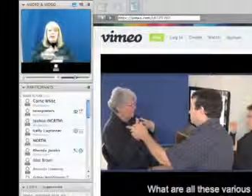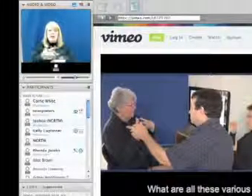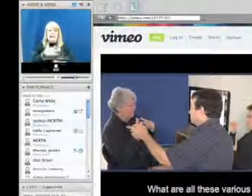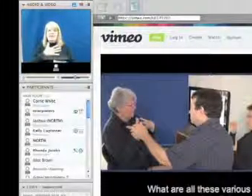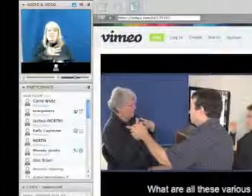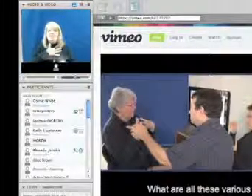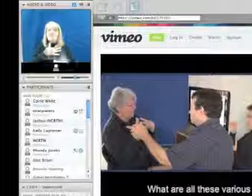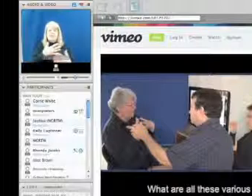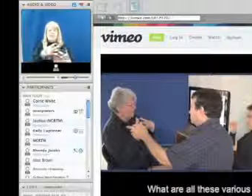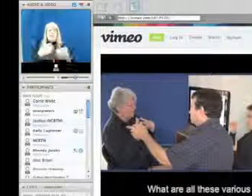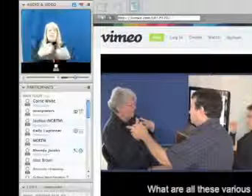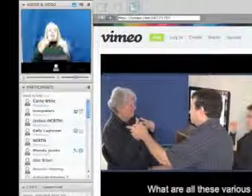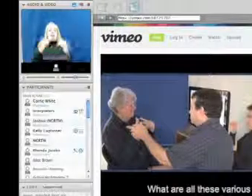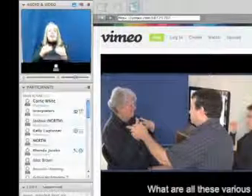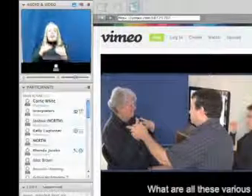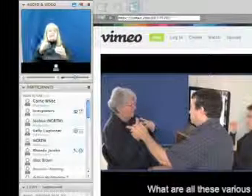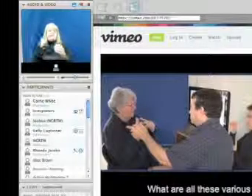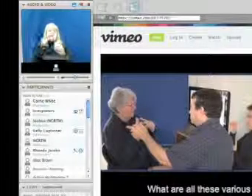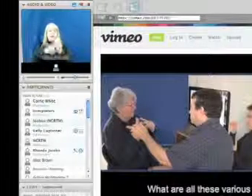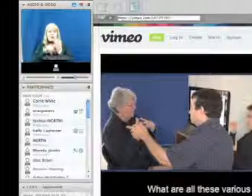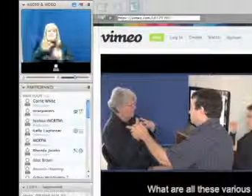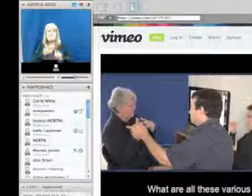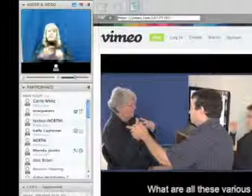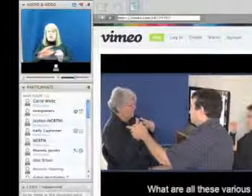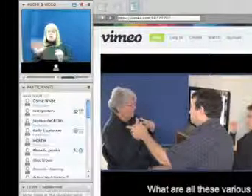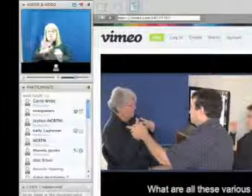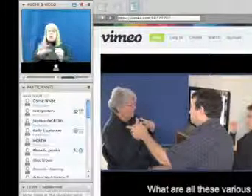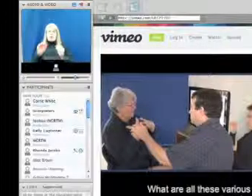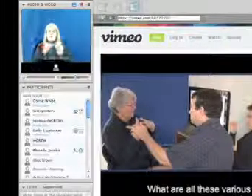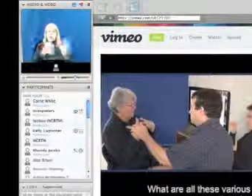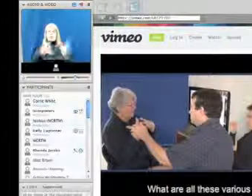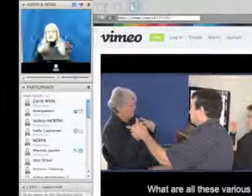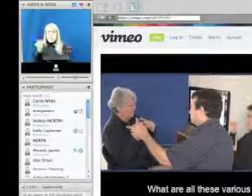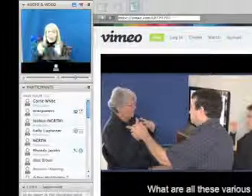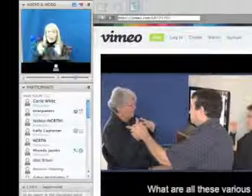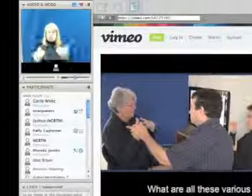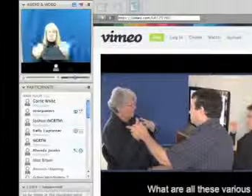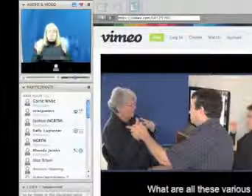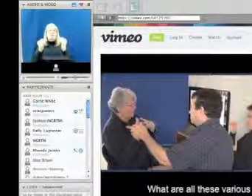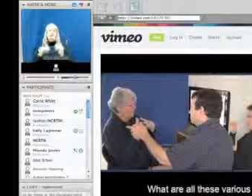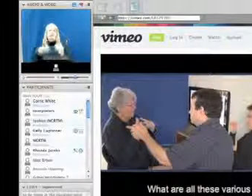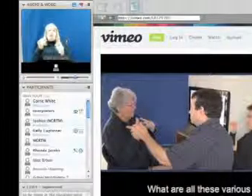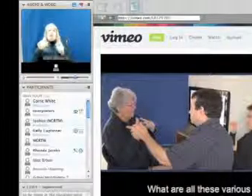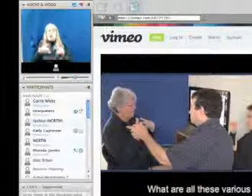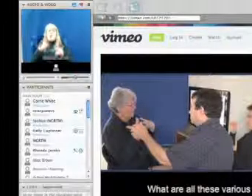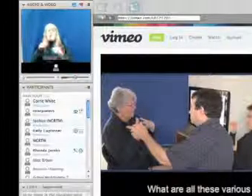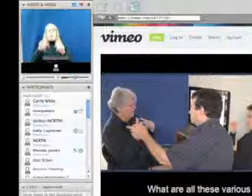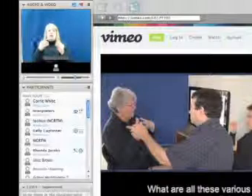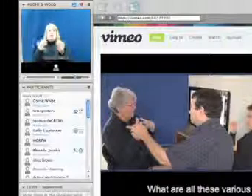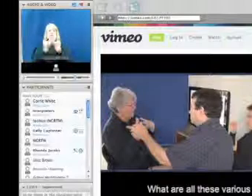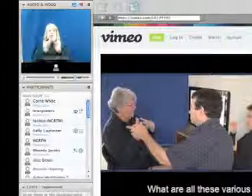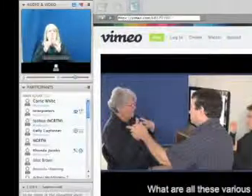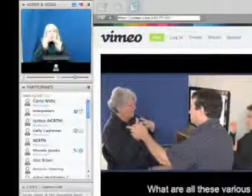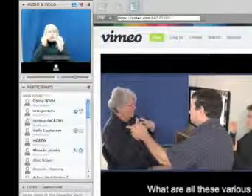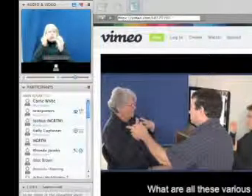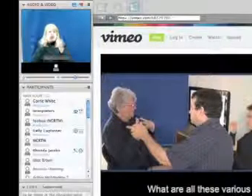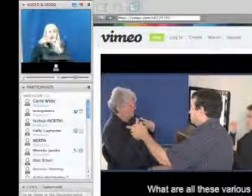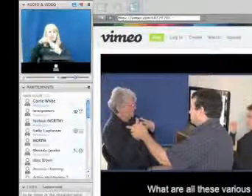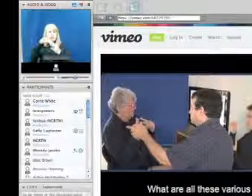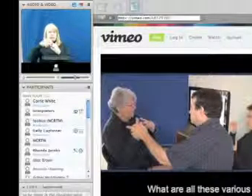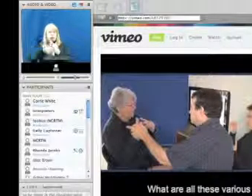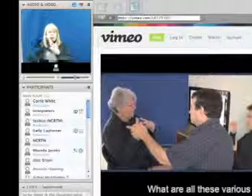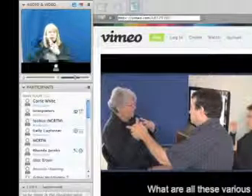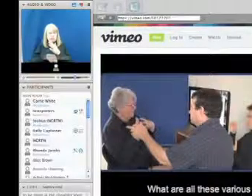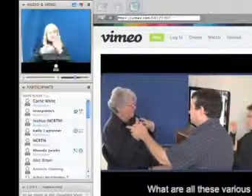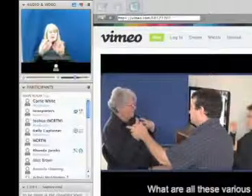Signing and finger spelling much faster. More detailed information given. Just reading what some people are commenting here.